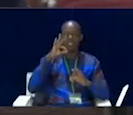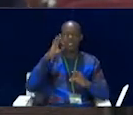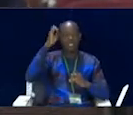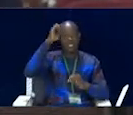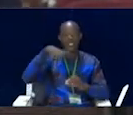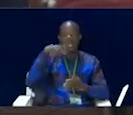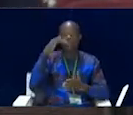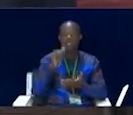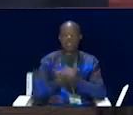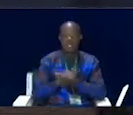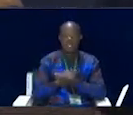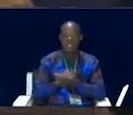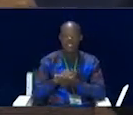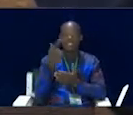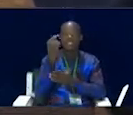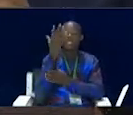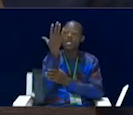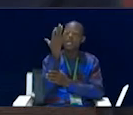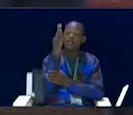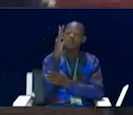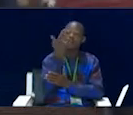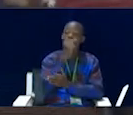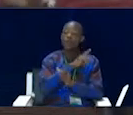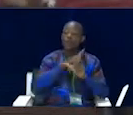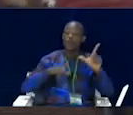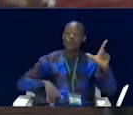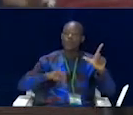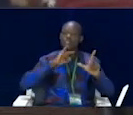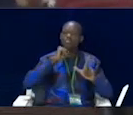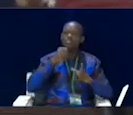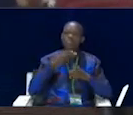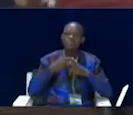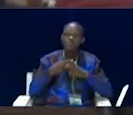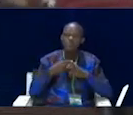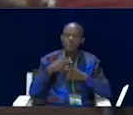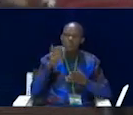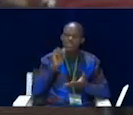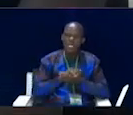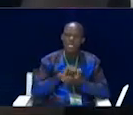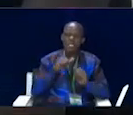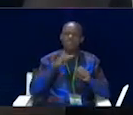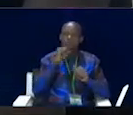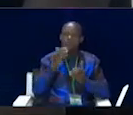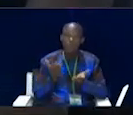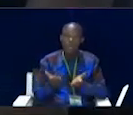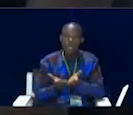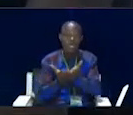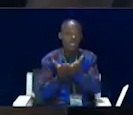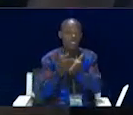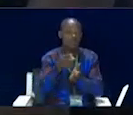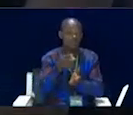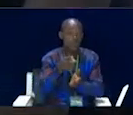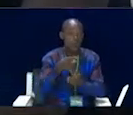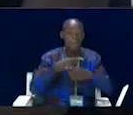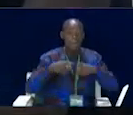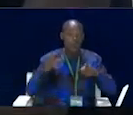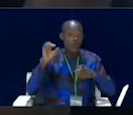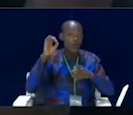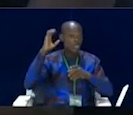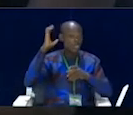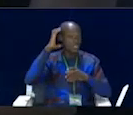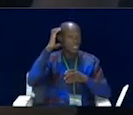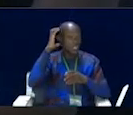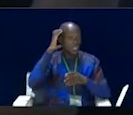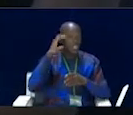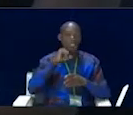listen, the arm of the Lord is not short that he cannot carry you, nor is ear deaf that he cannot hear